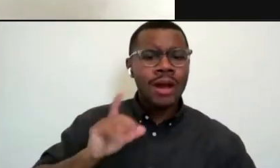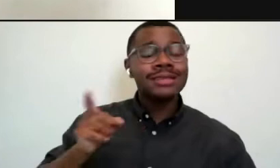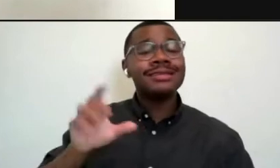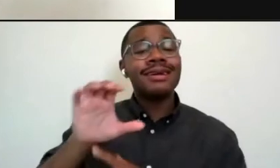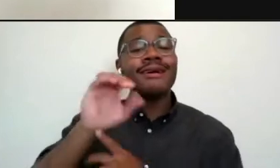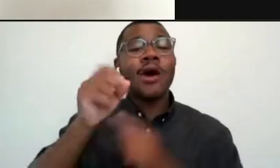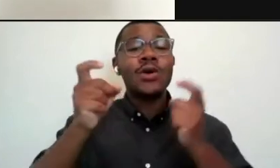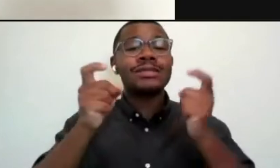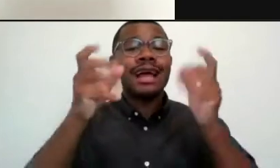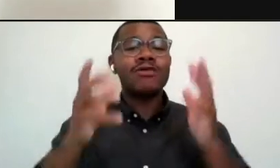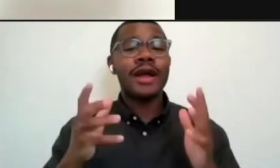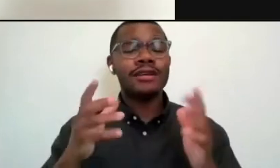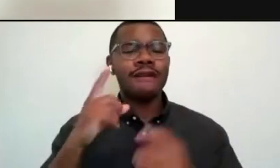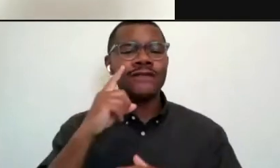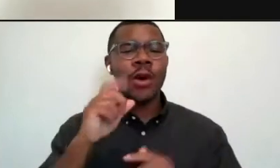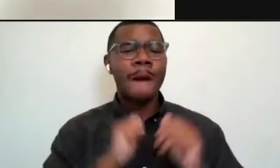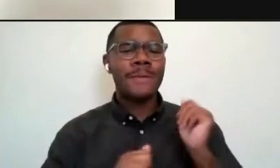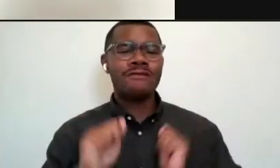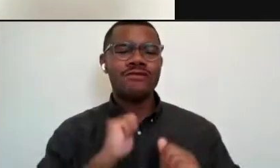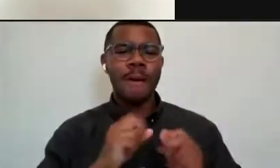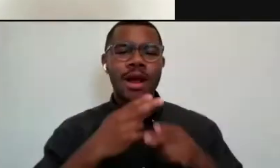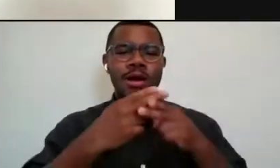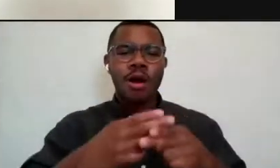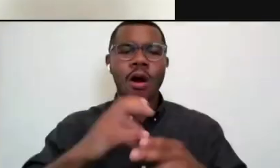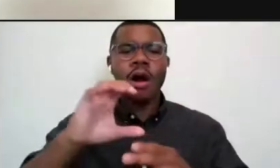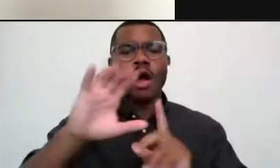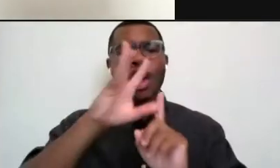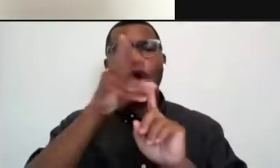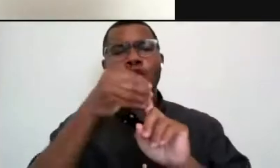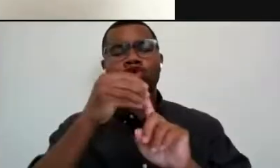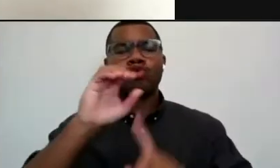the acclaimed performance company, Cultural Odyssey.